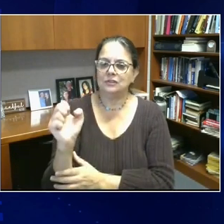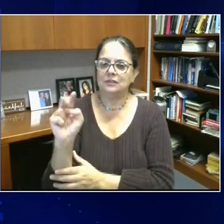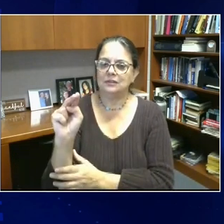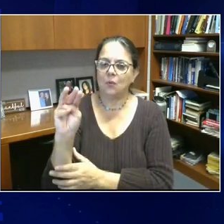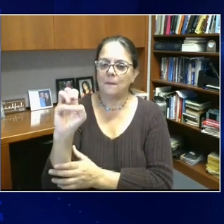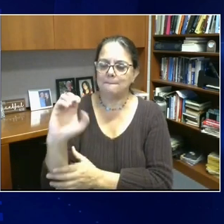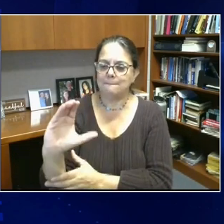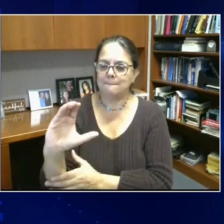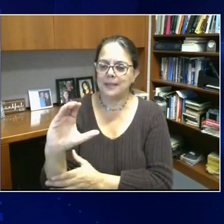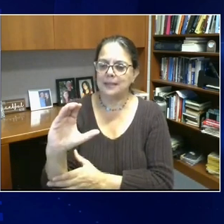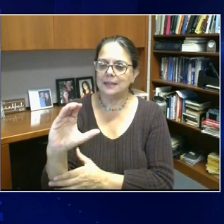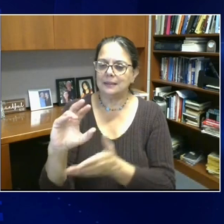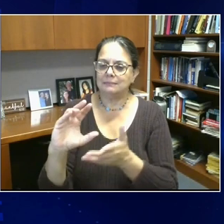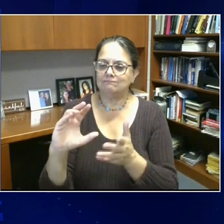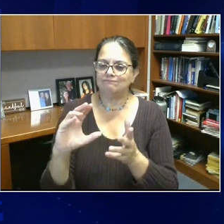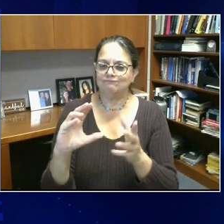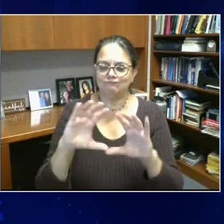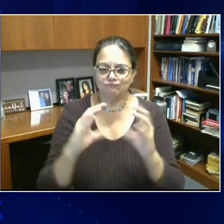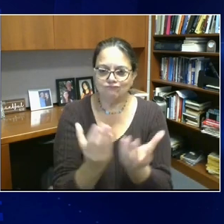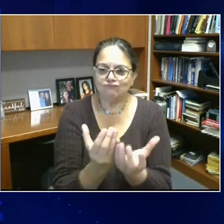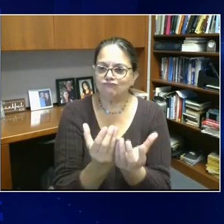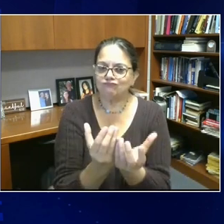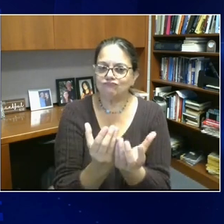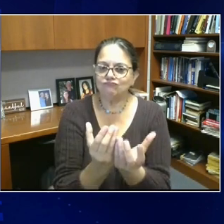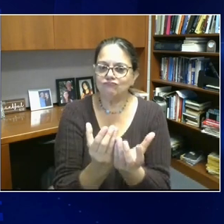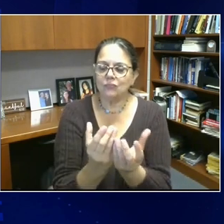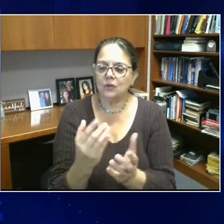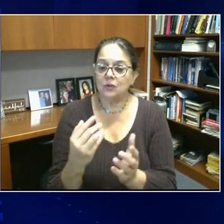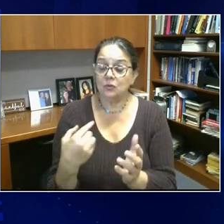and the right to make one's own decisions about one's genome.